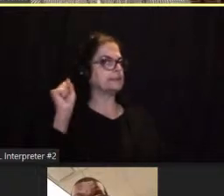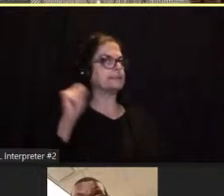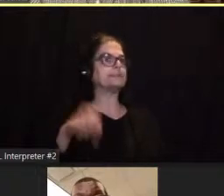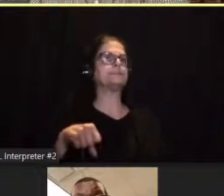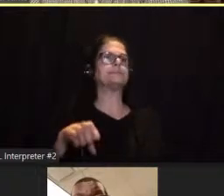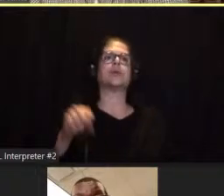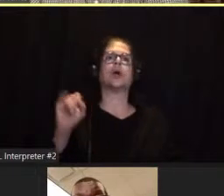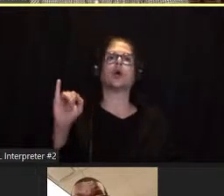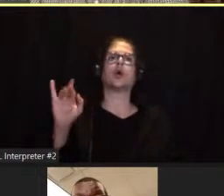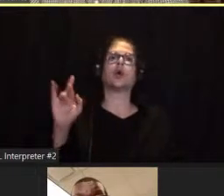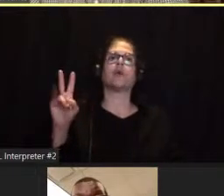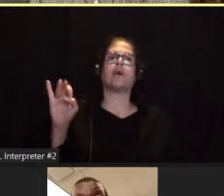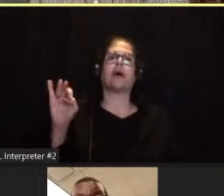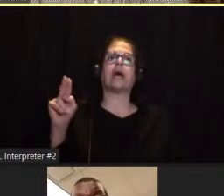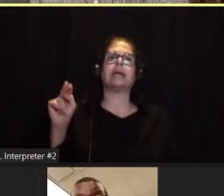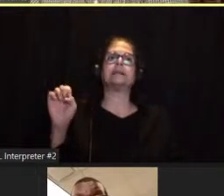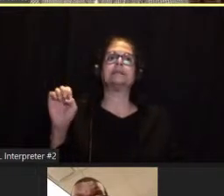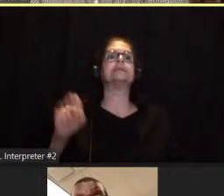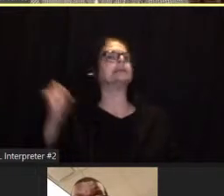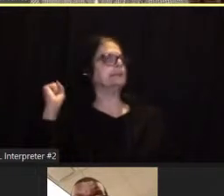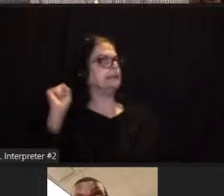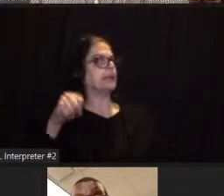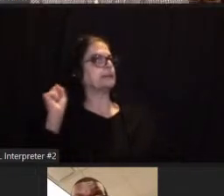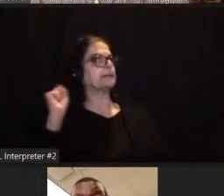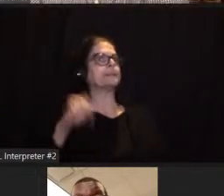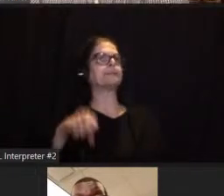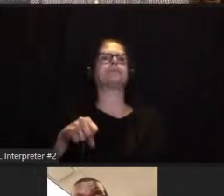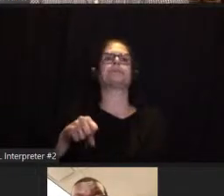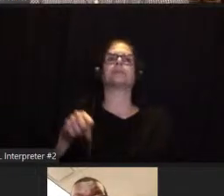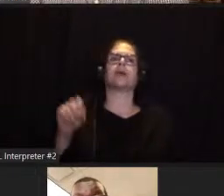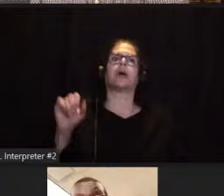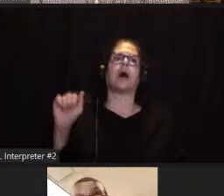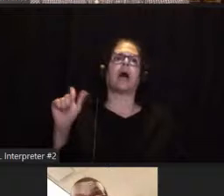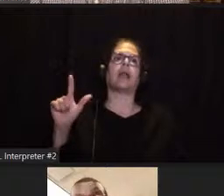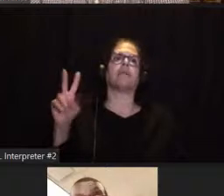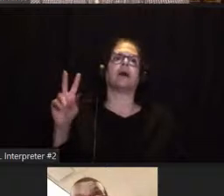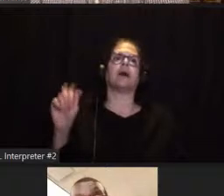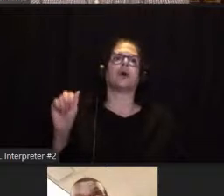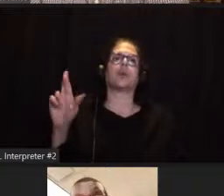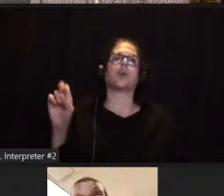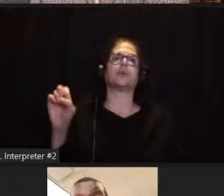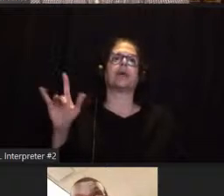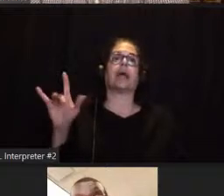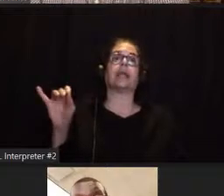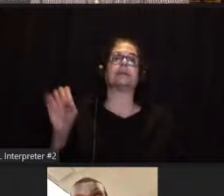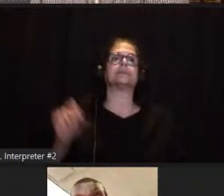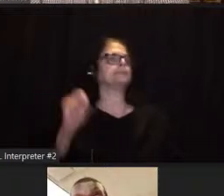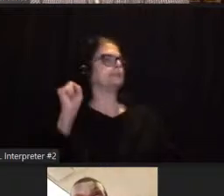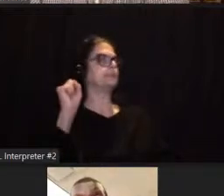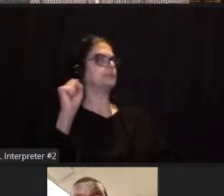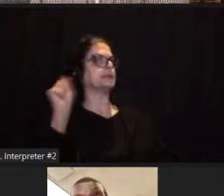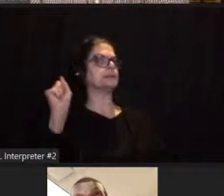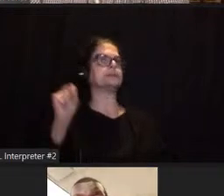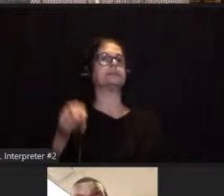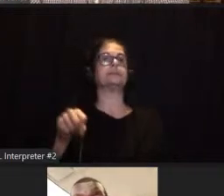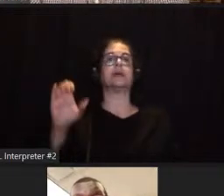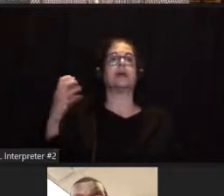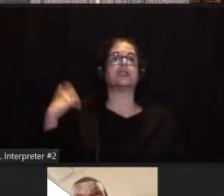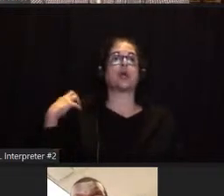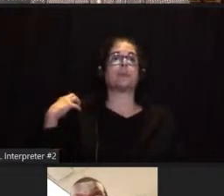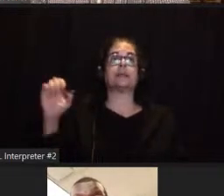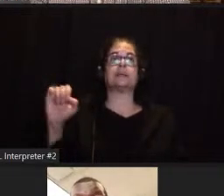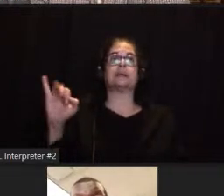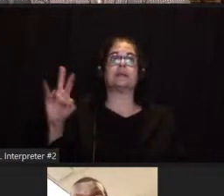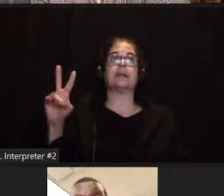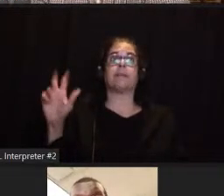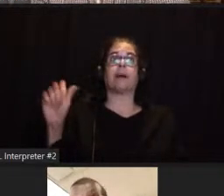Director Irvine. Yes. Director Alvaro Rosales. Yes. Chairman Silva. Yes. That